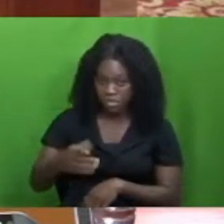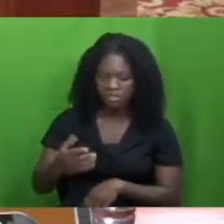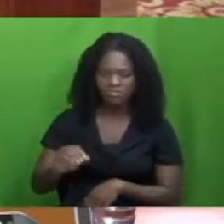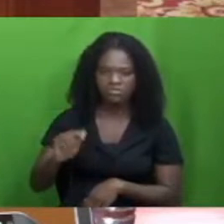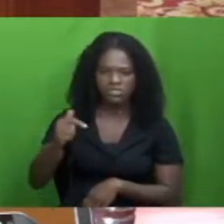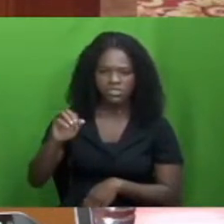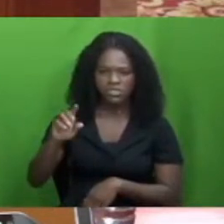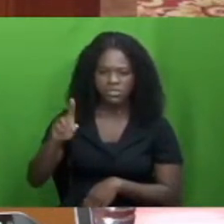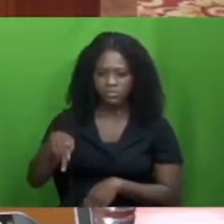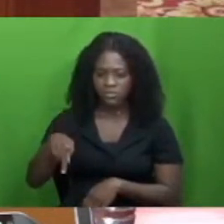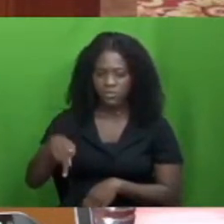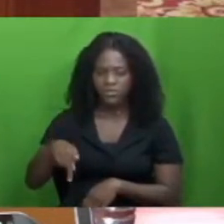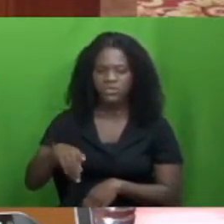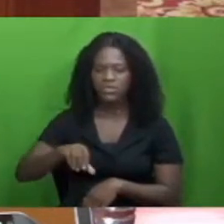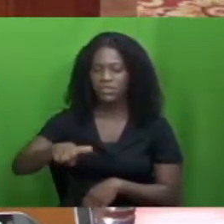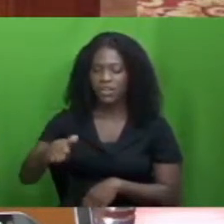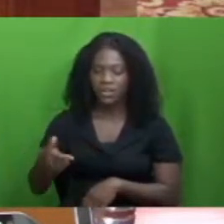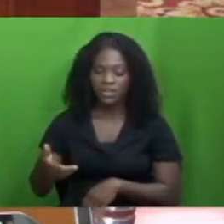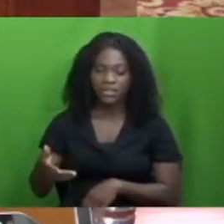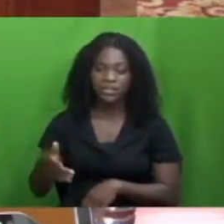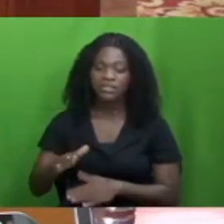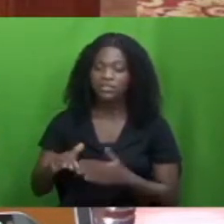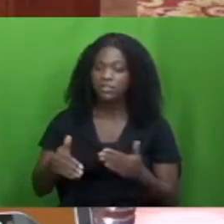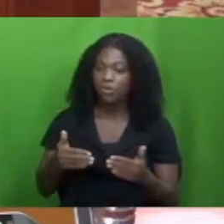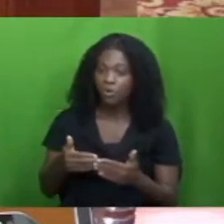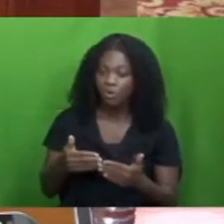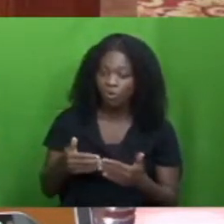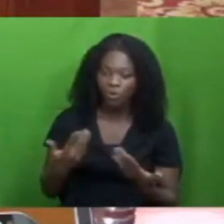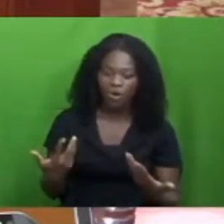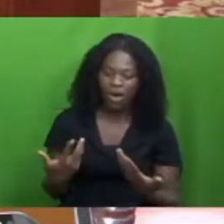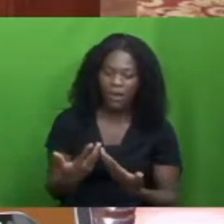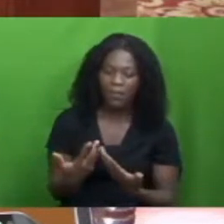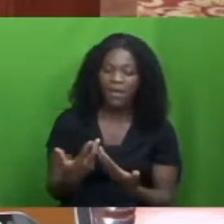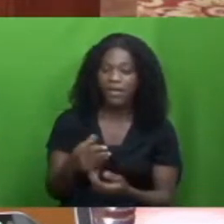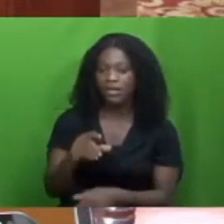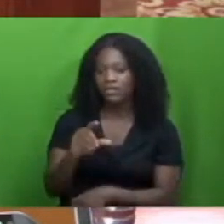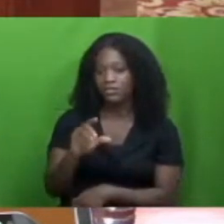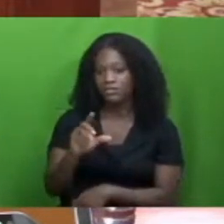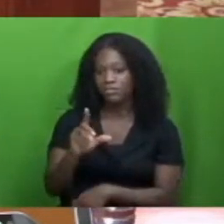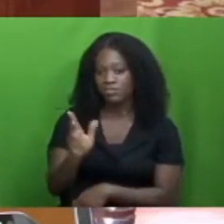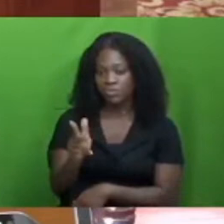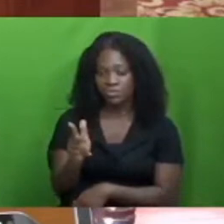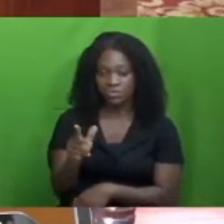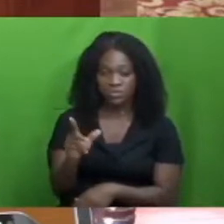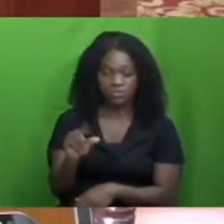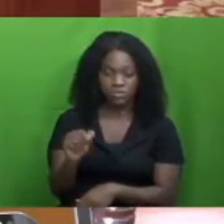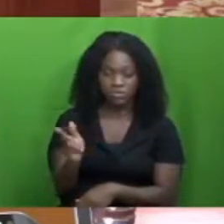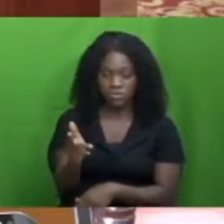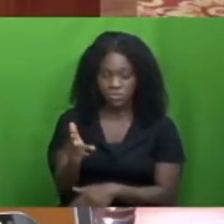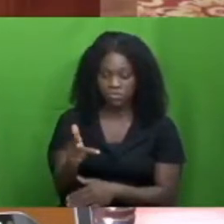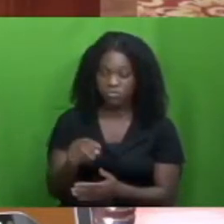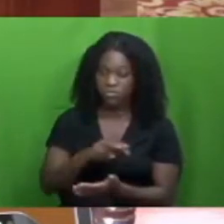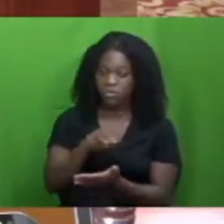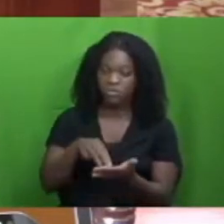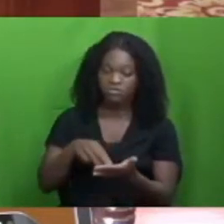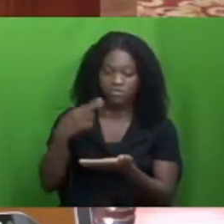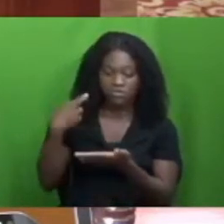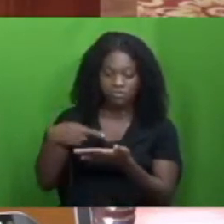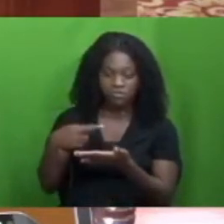GDP projections, and the need to align 2023 mid-year review to the approved